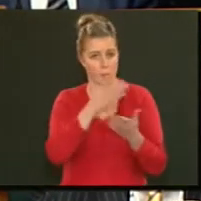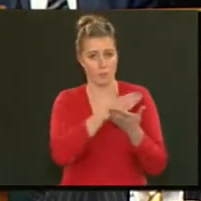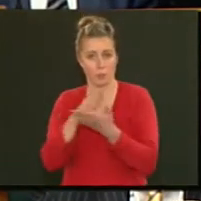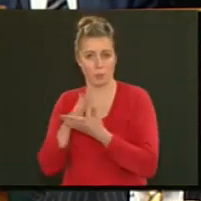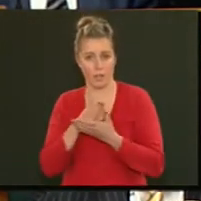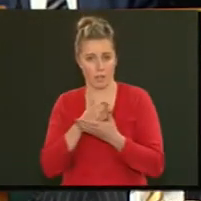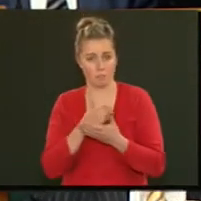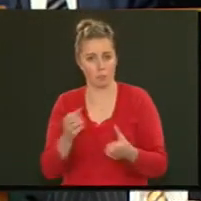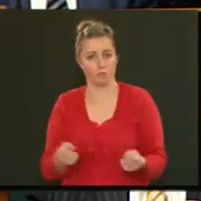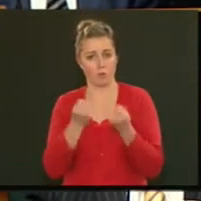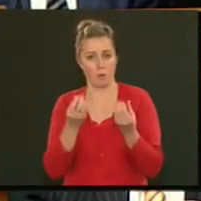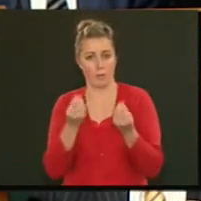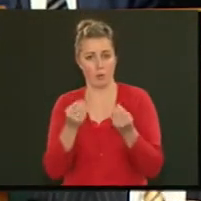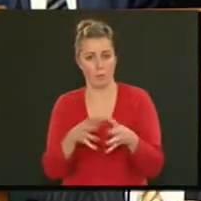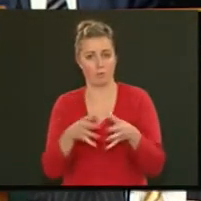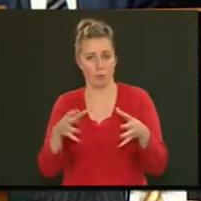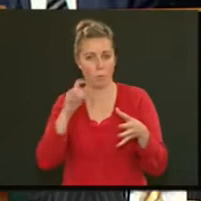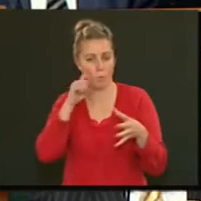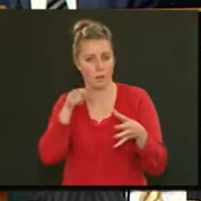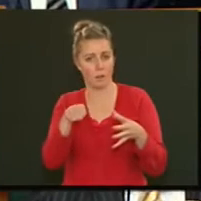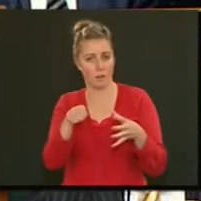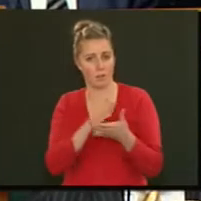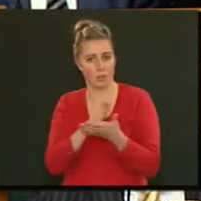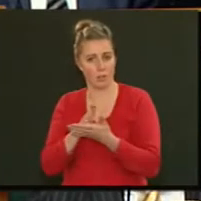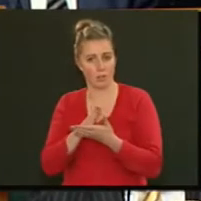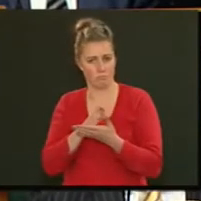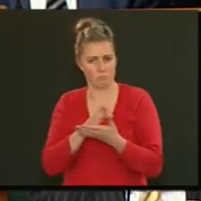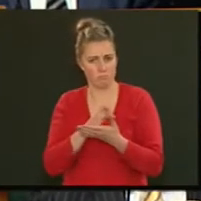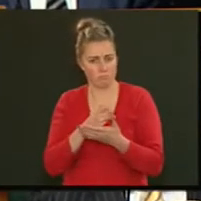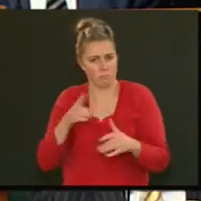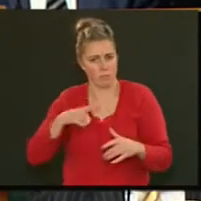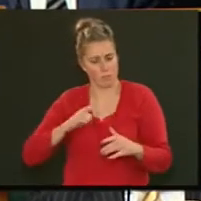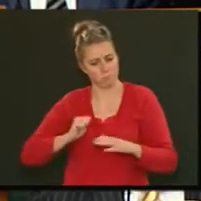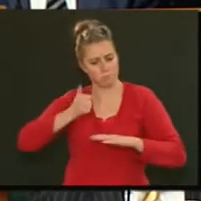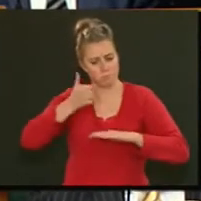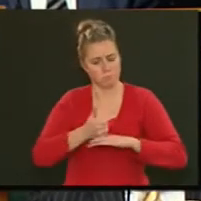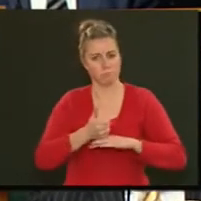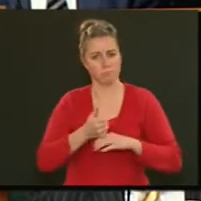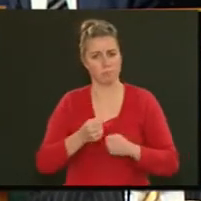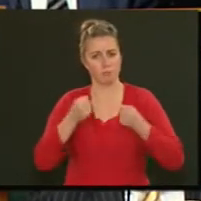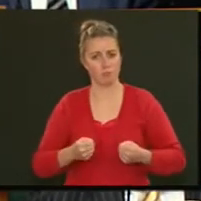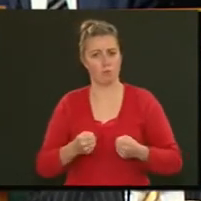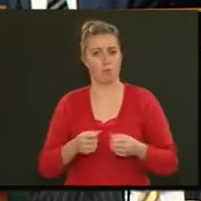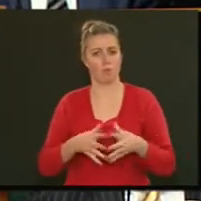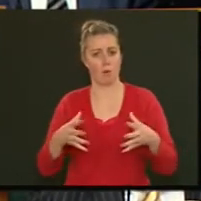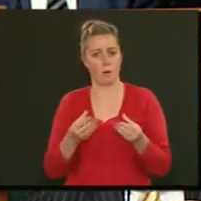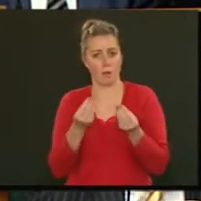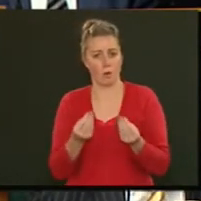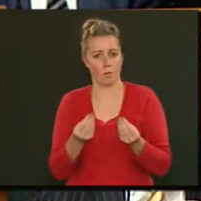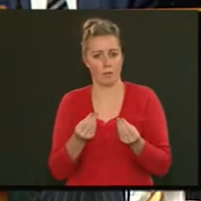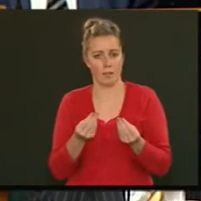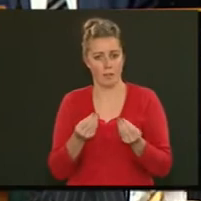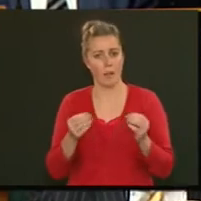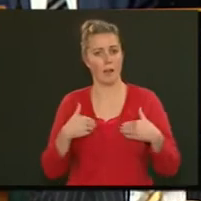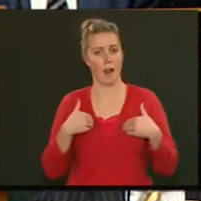strong economic growth. This is the whole point of having a strong and growing economy and a healthy set of government